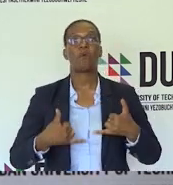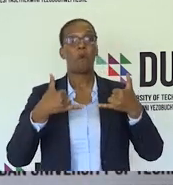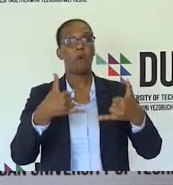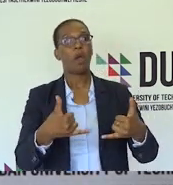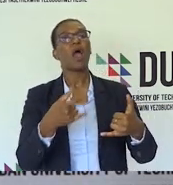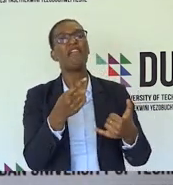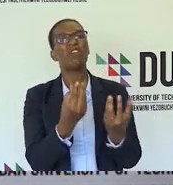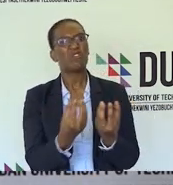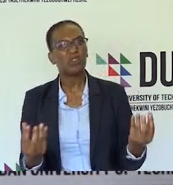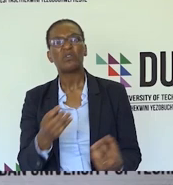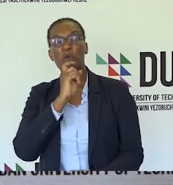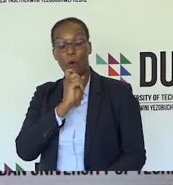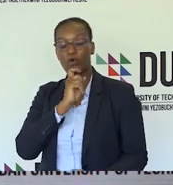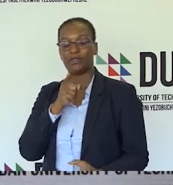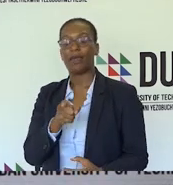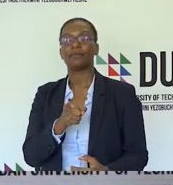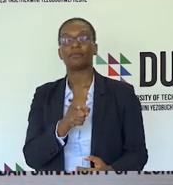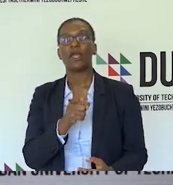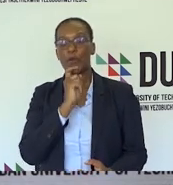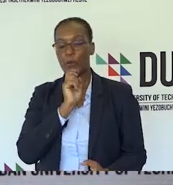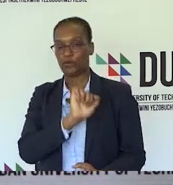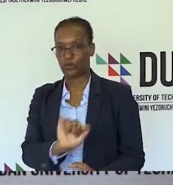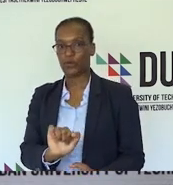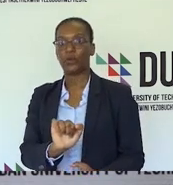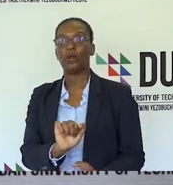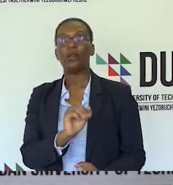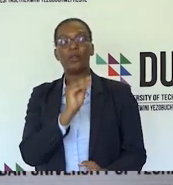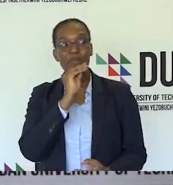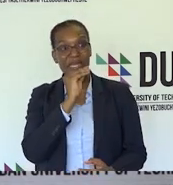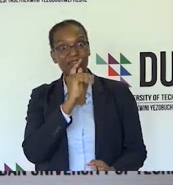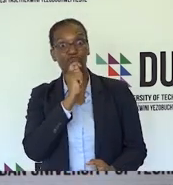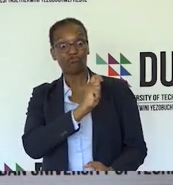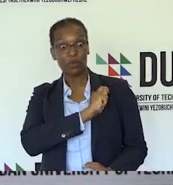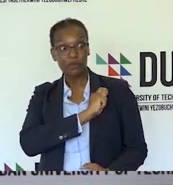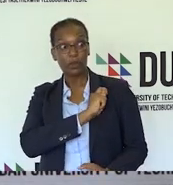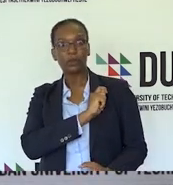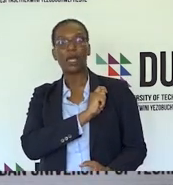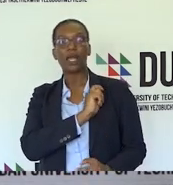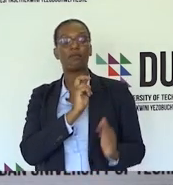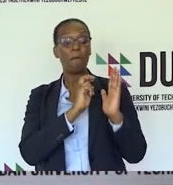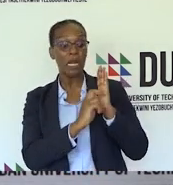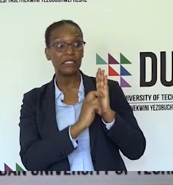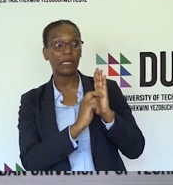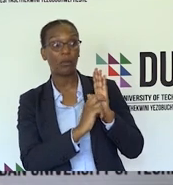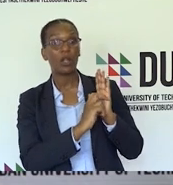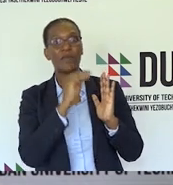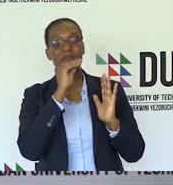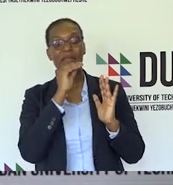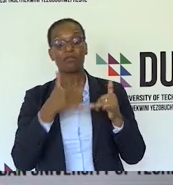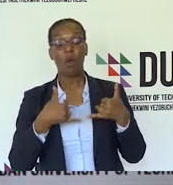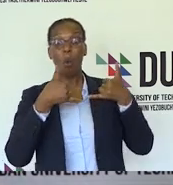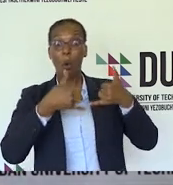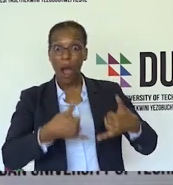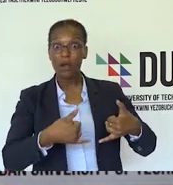its resourcefulness and authenticity. So remain steadfast, truthful, and principled, so that the award